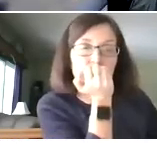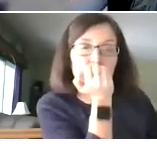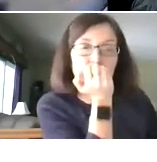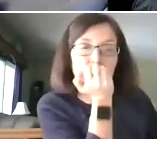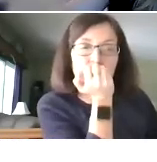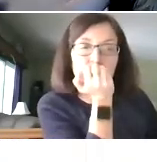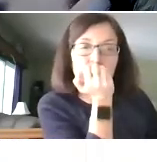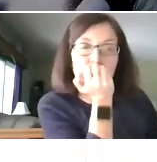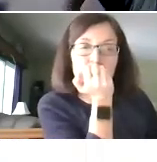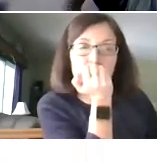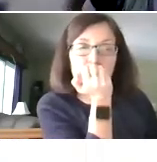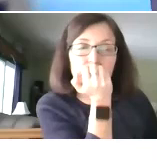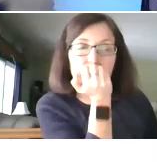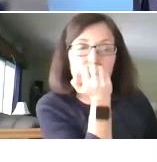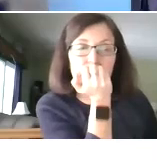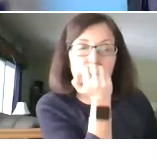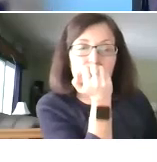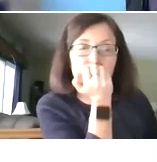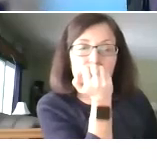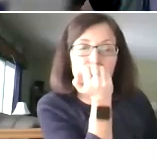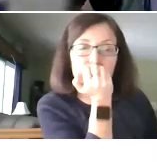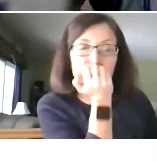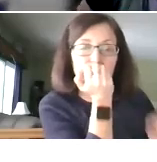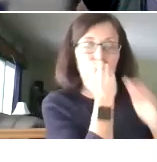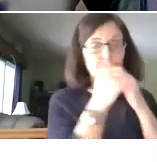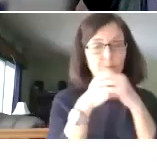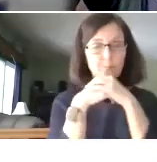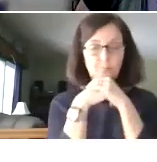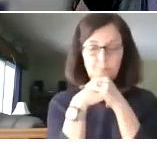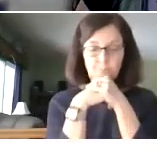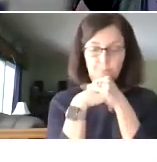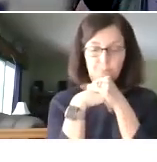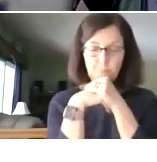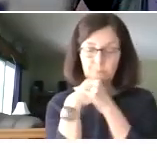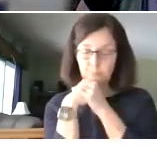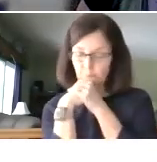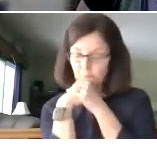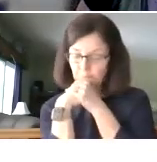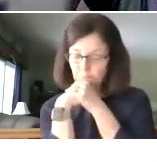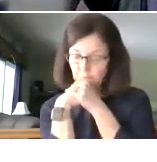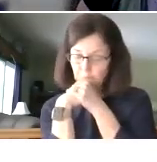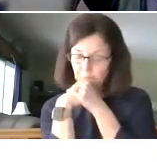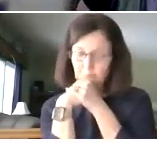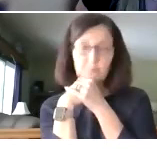We do have some new vaccines related to pneumonia, as well as we do have a few for tick-borne